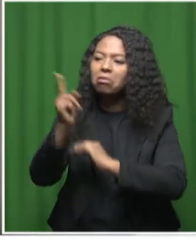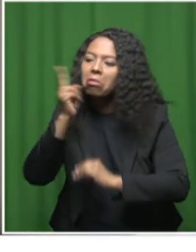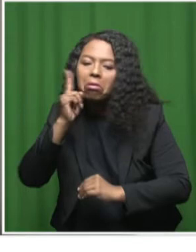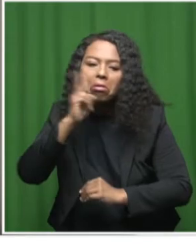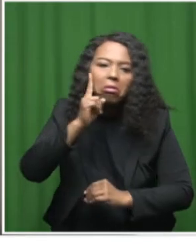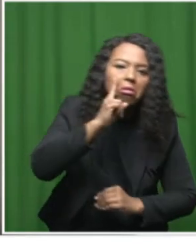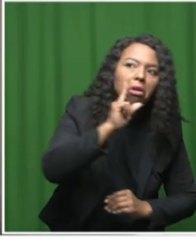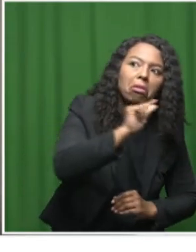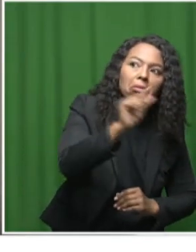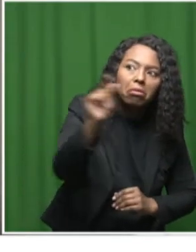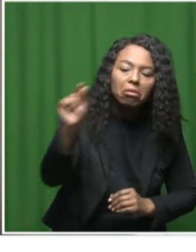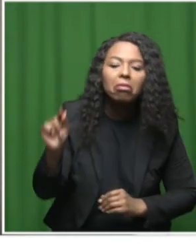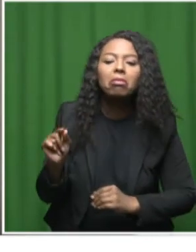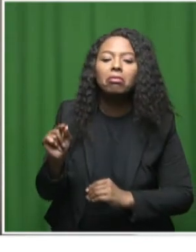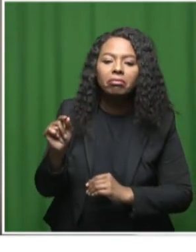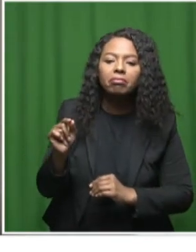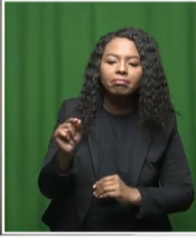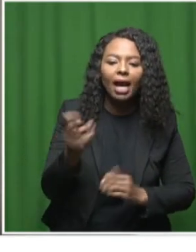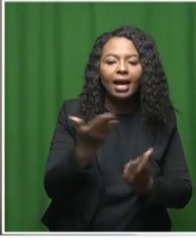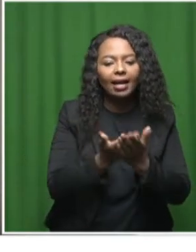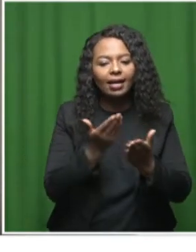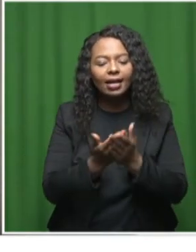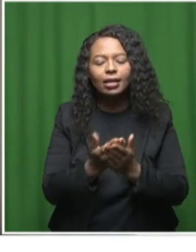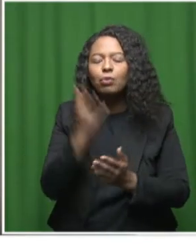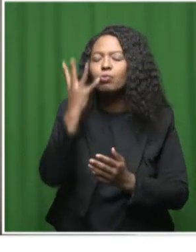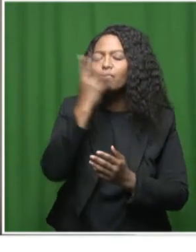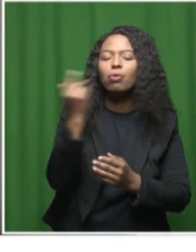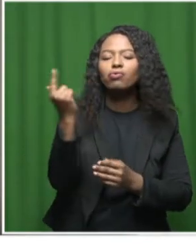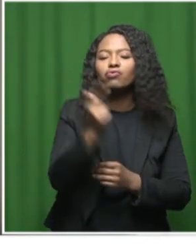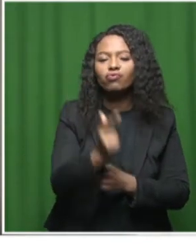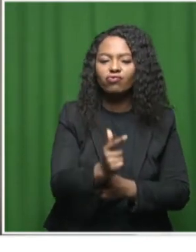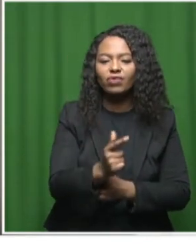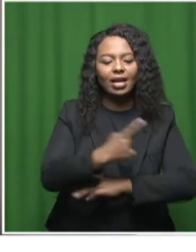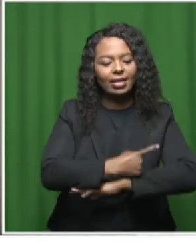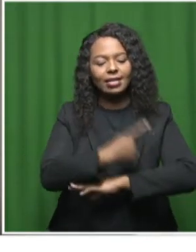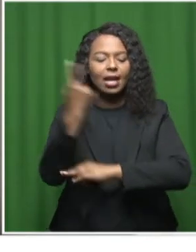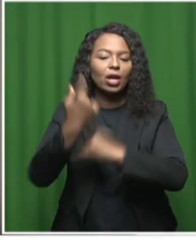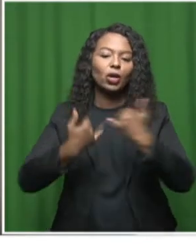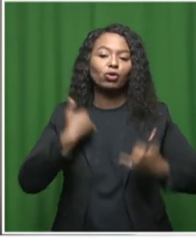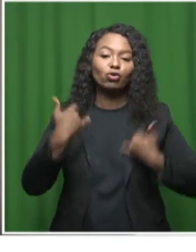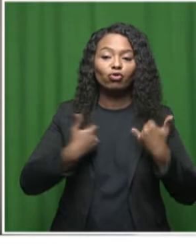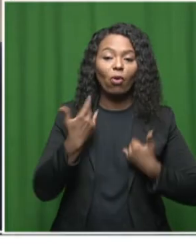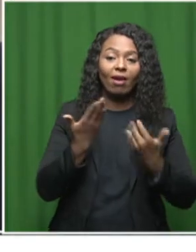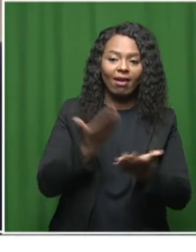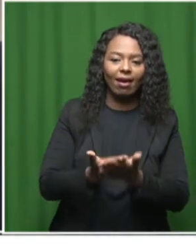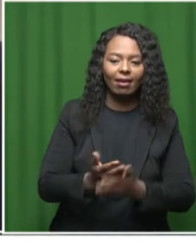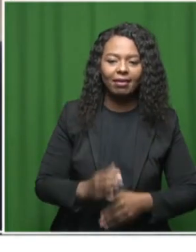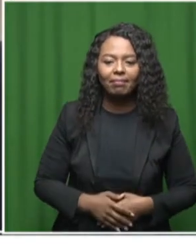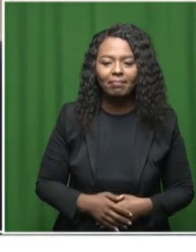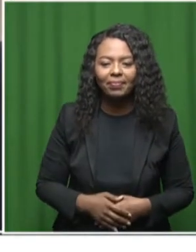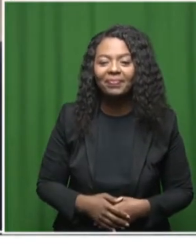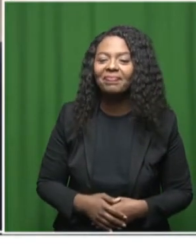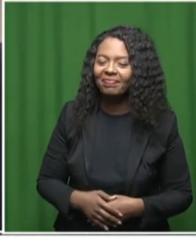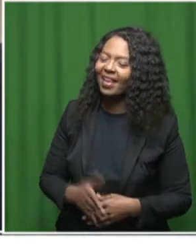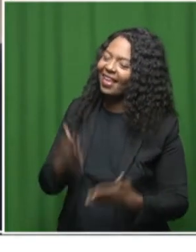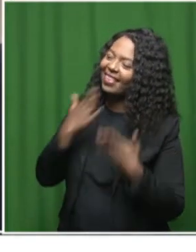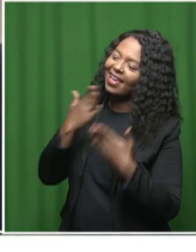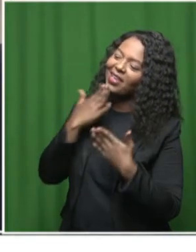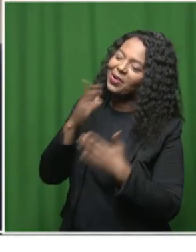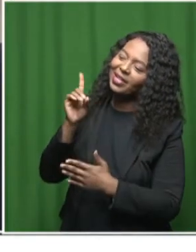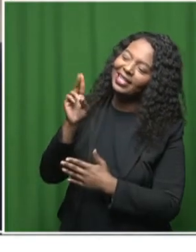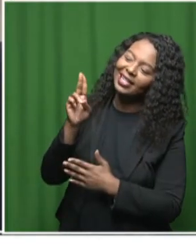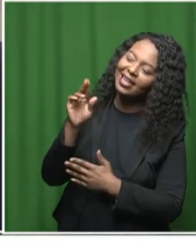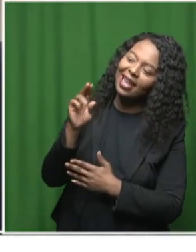taverns, and it's, it's generally a really jovial sort of day out. Mm-hmm. All right, Duncan, thank you so much